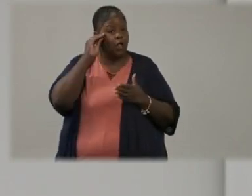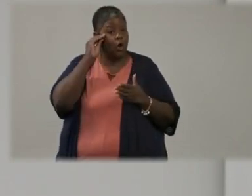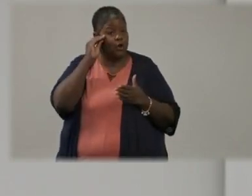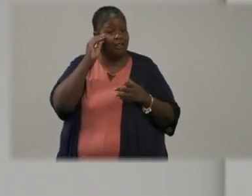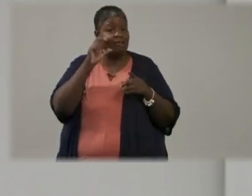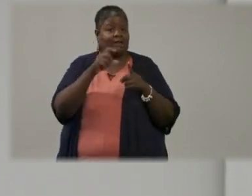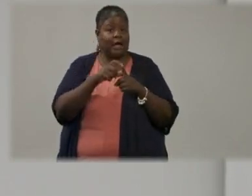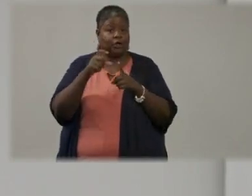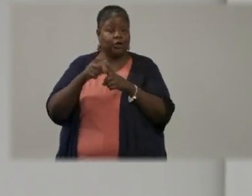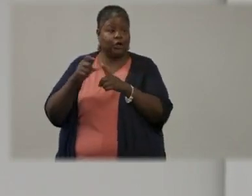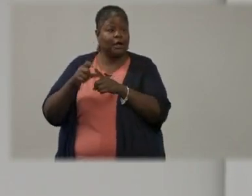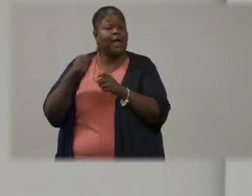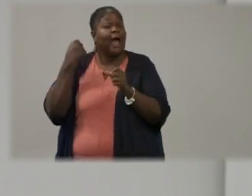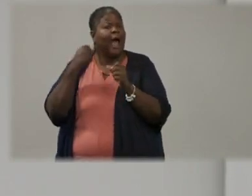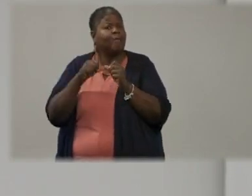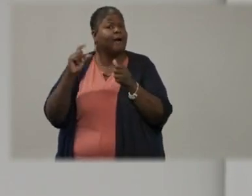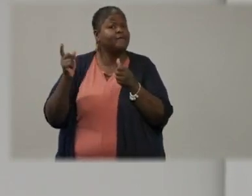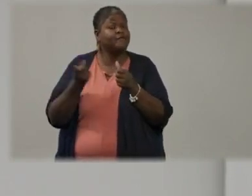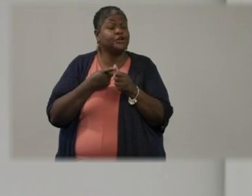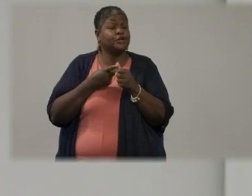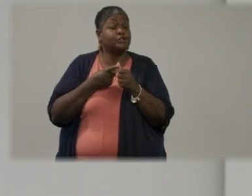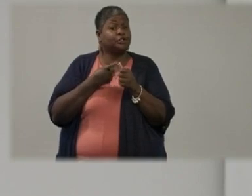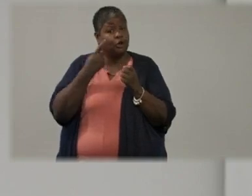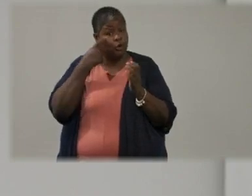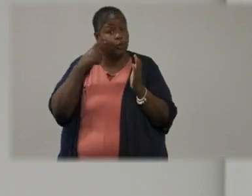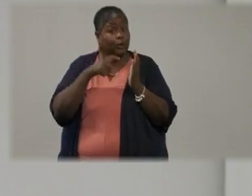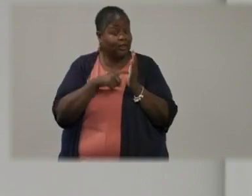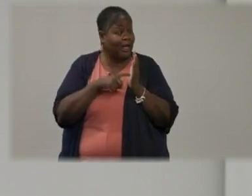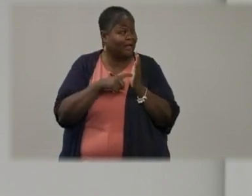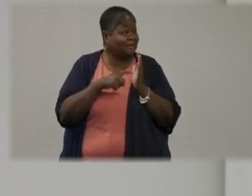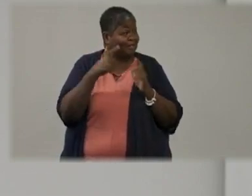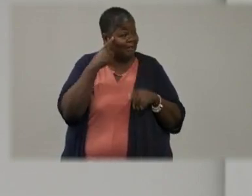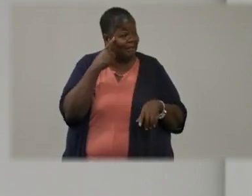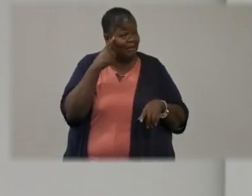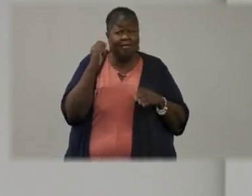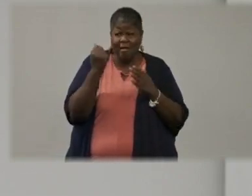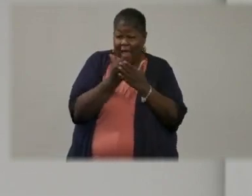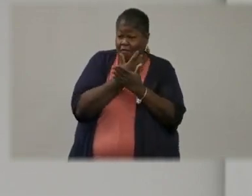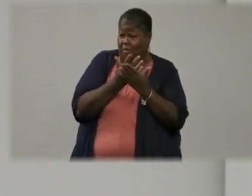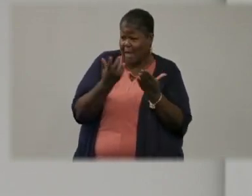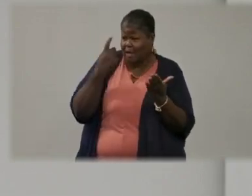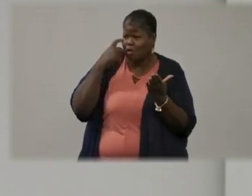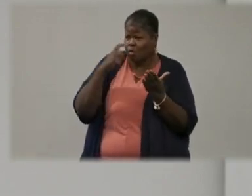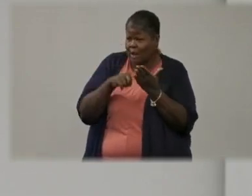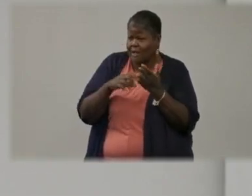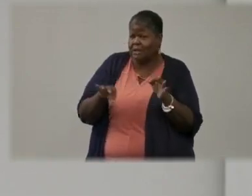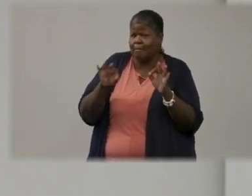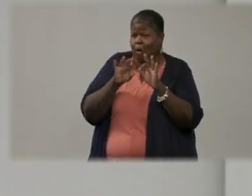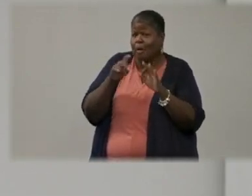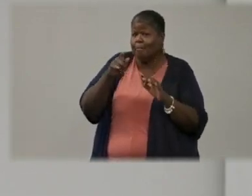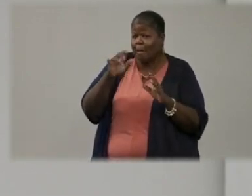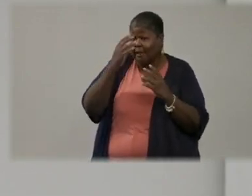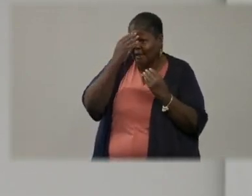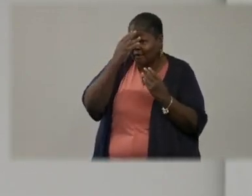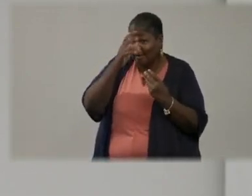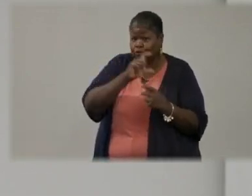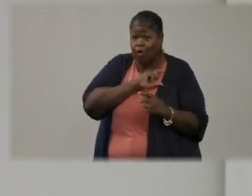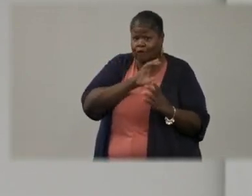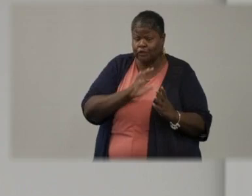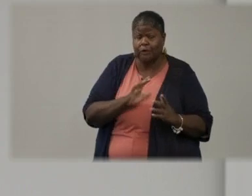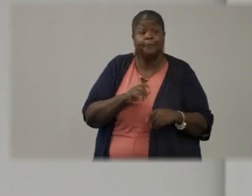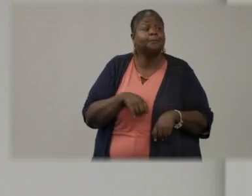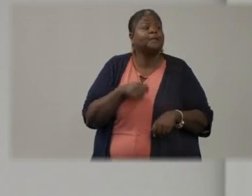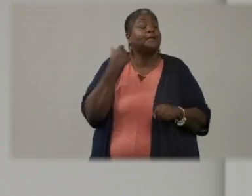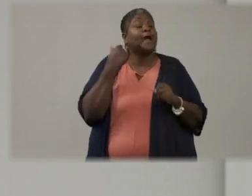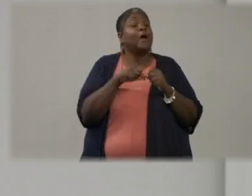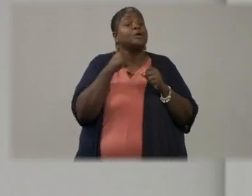vernacular. I remember when I first realized, I think everybody realizes the importance of a public information officer, but I